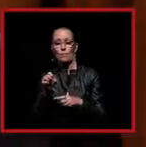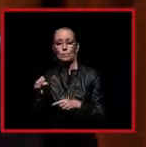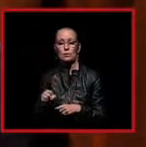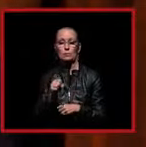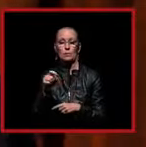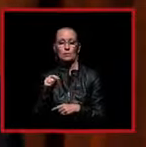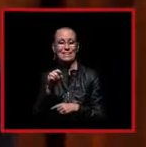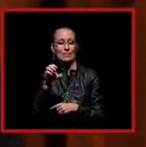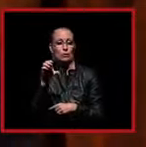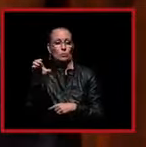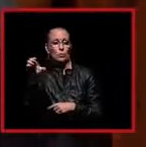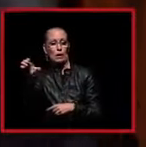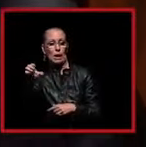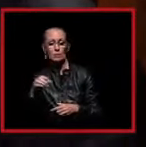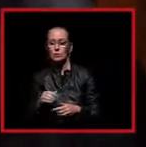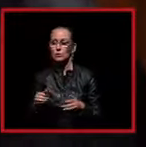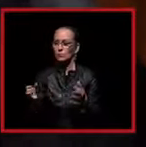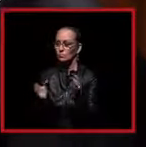College.